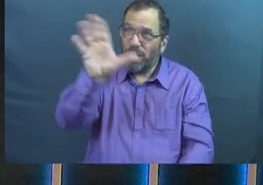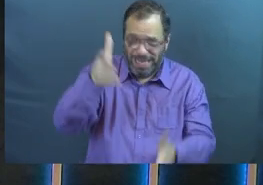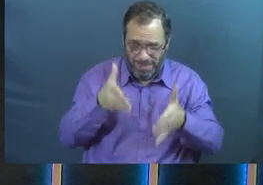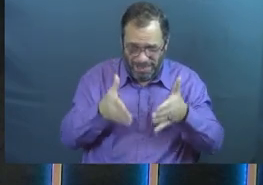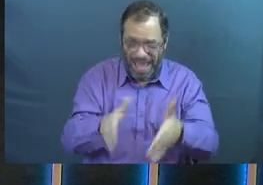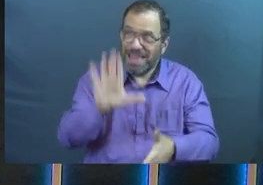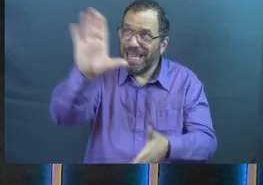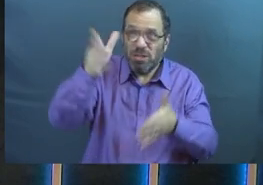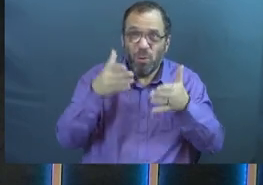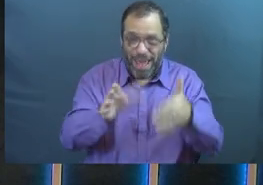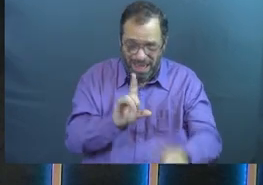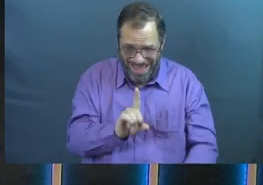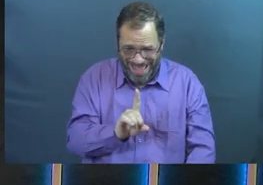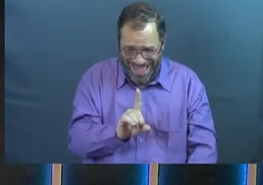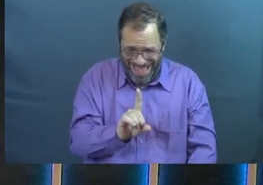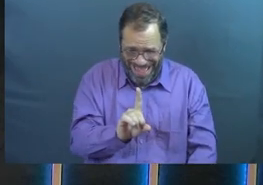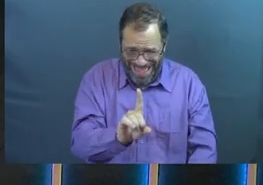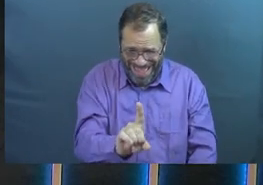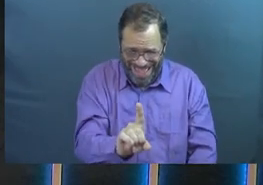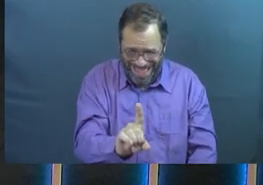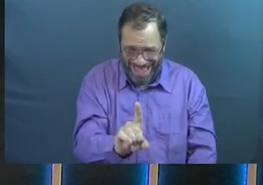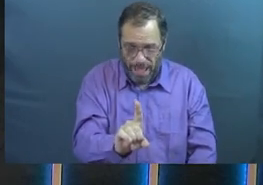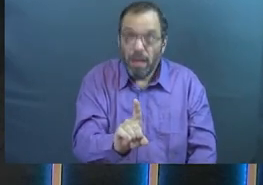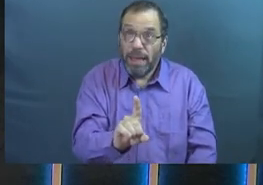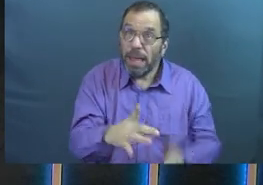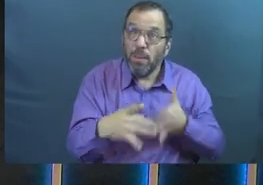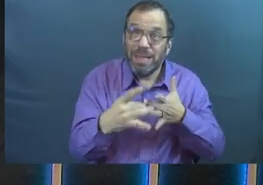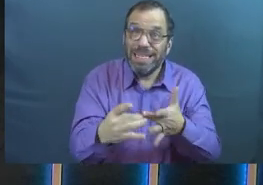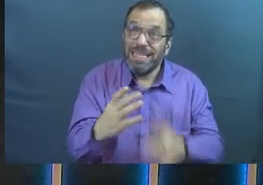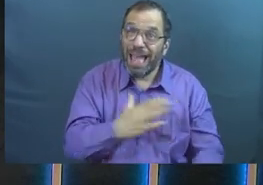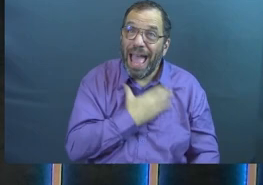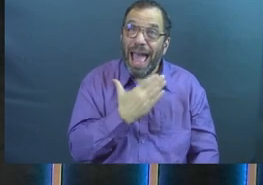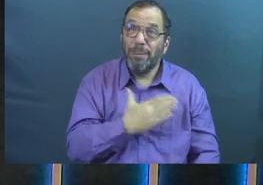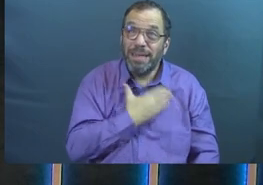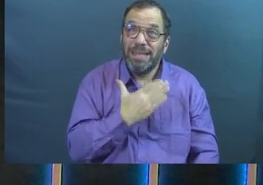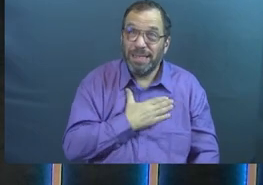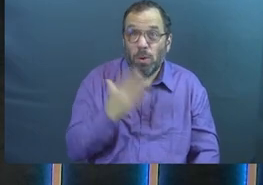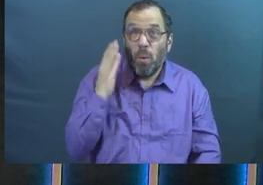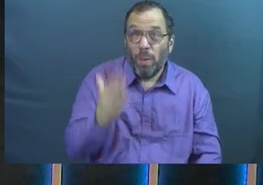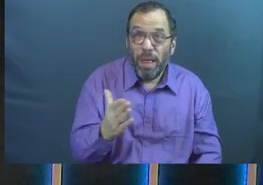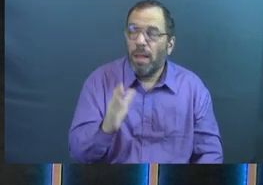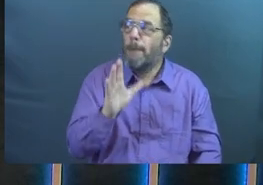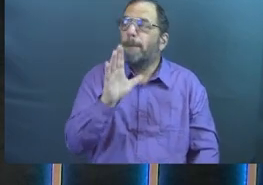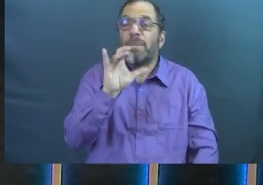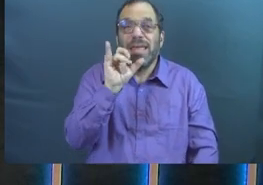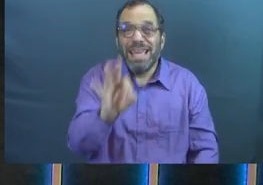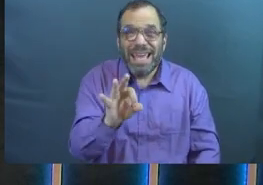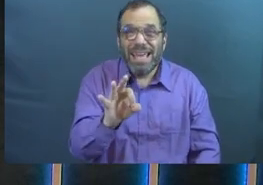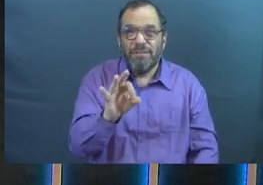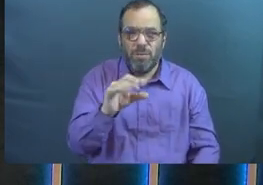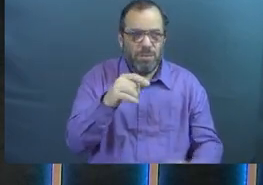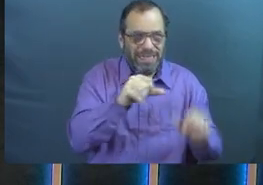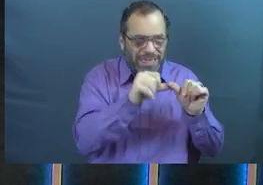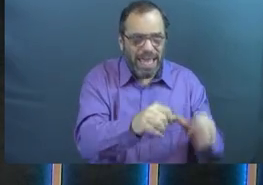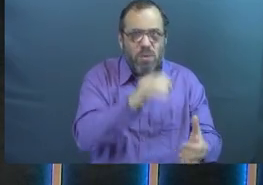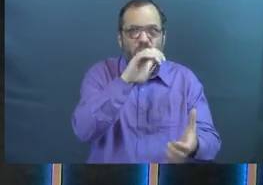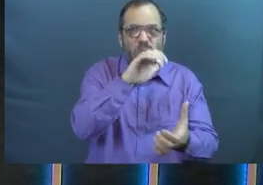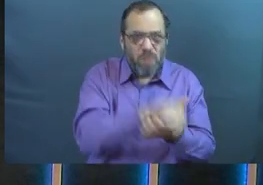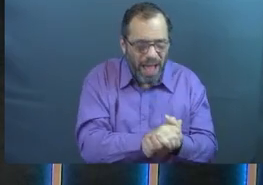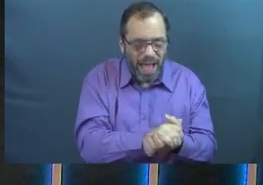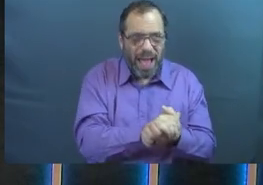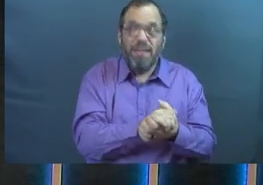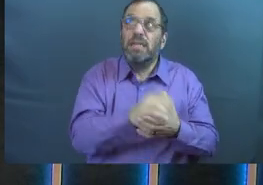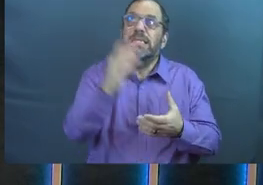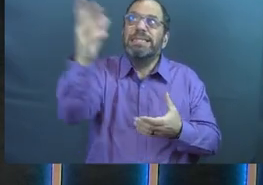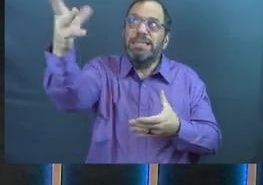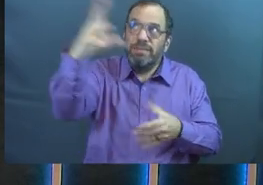path, his way, that might lead to happiness. If you stick with that spouse and you let